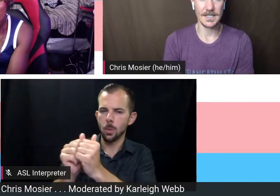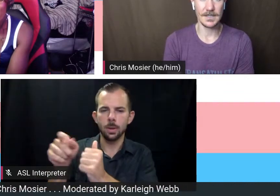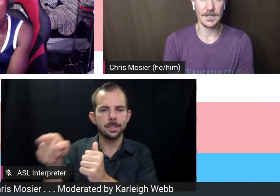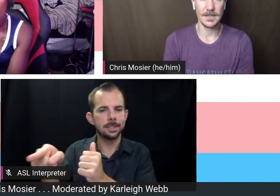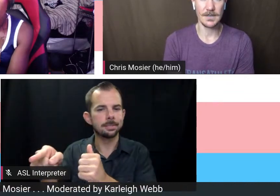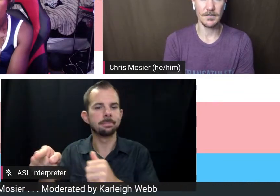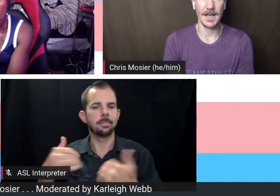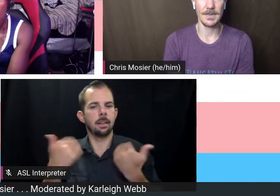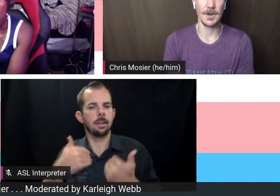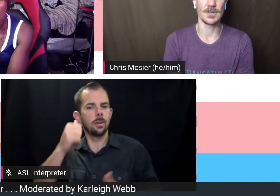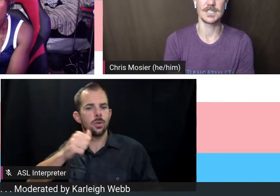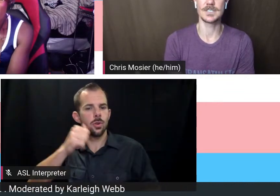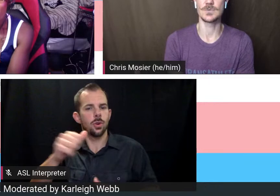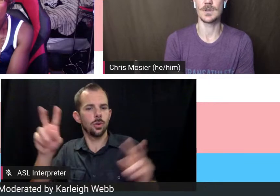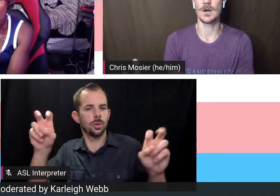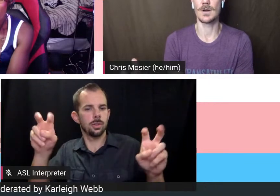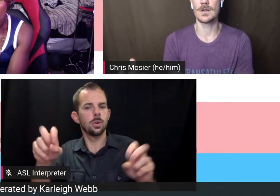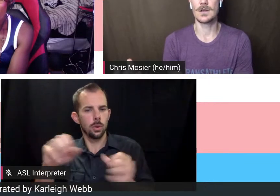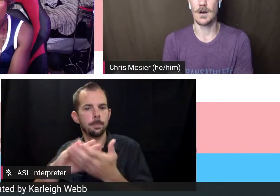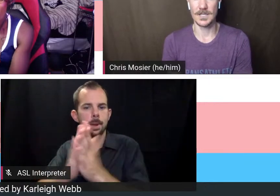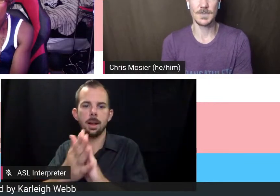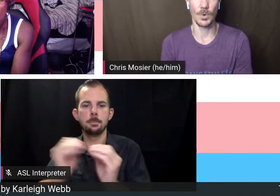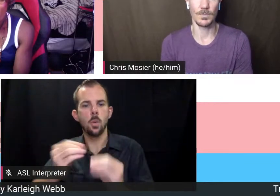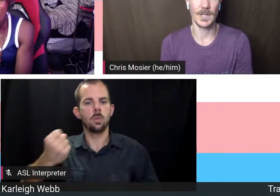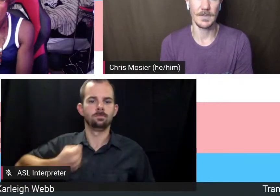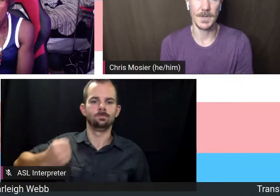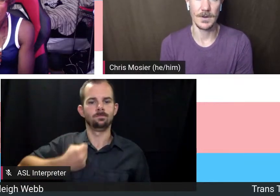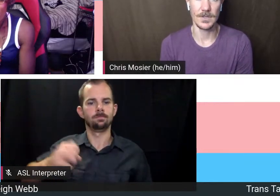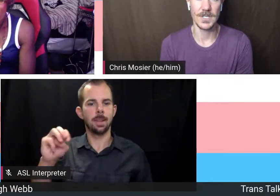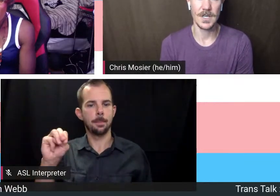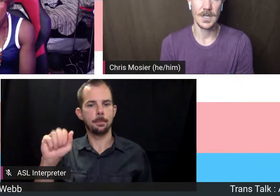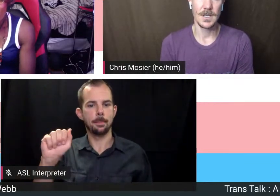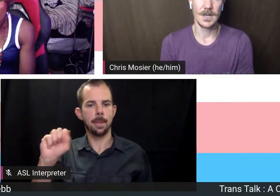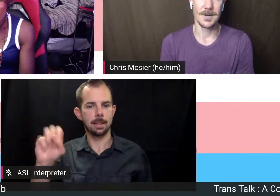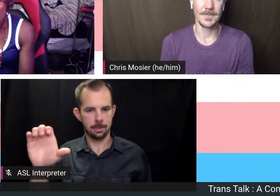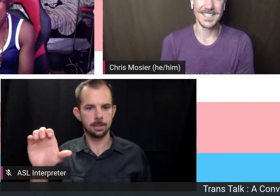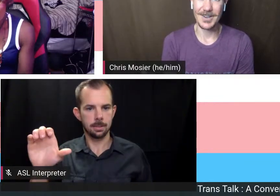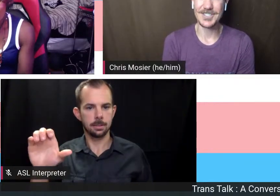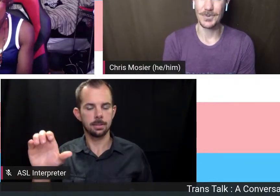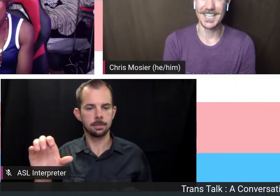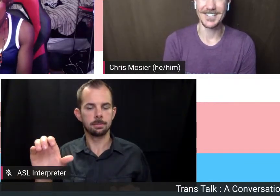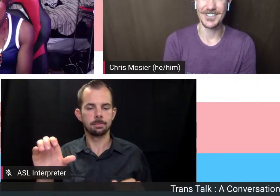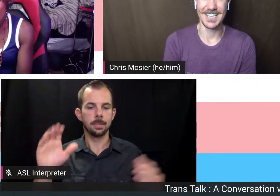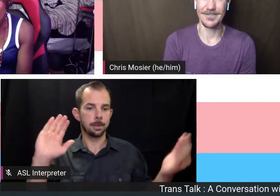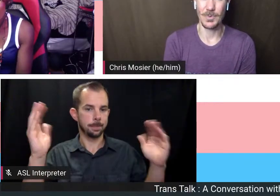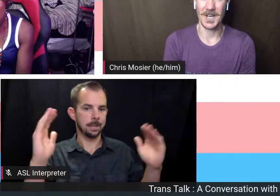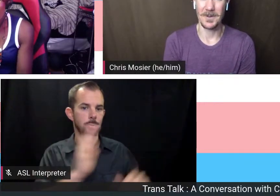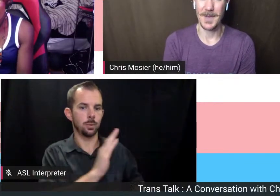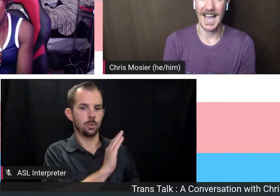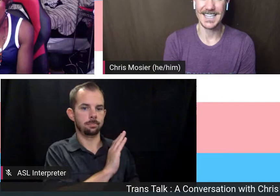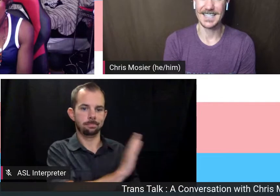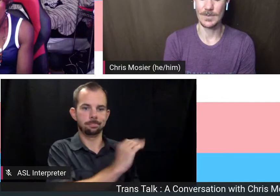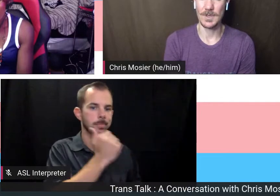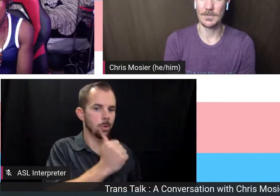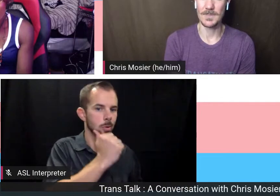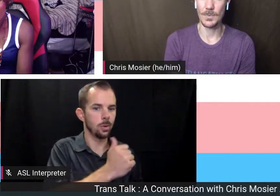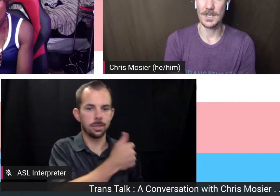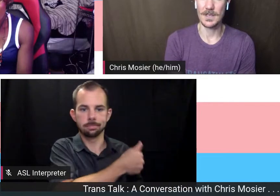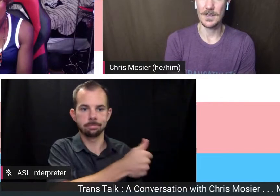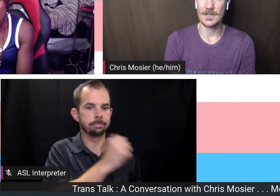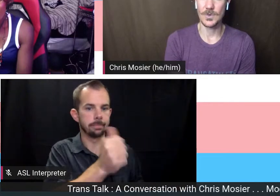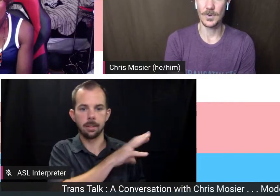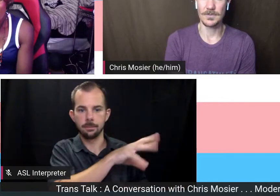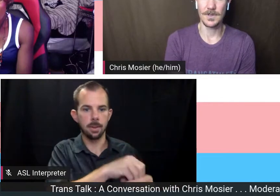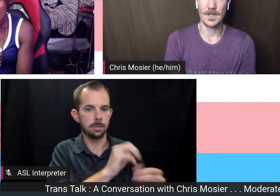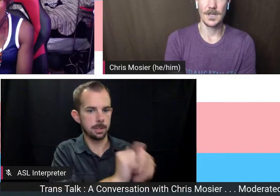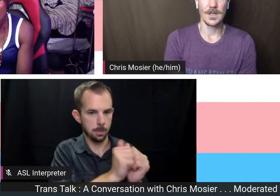more masculine by comparison to their non-sport playing peers. It's really interesting if we want to unpack that